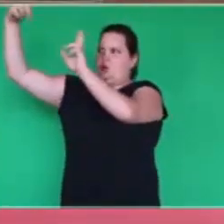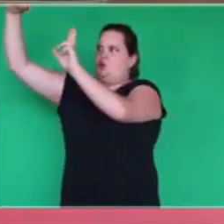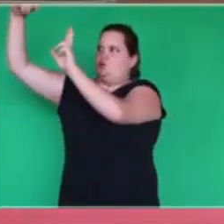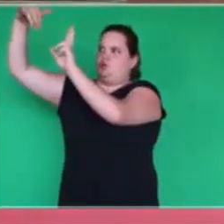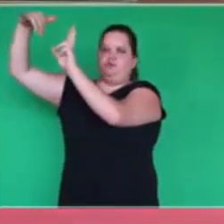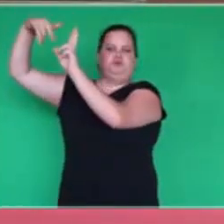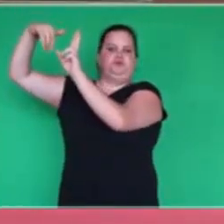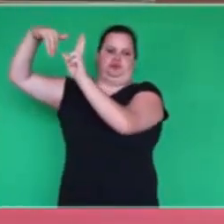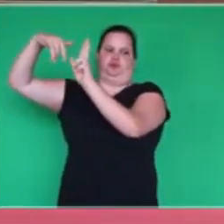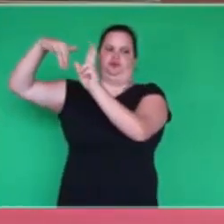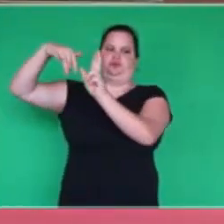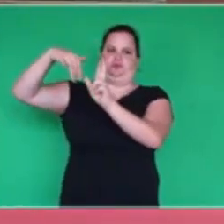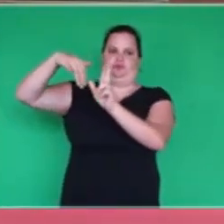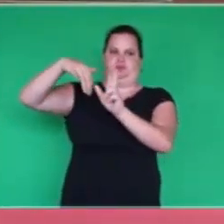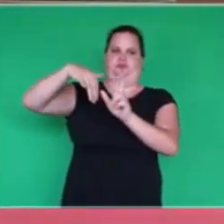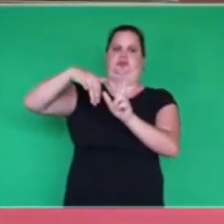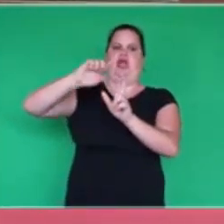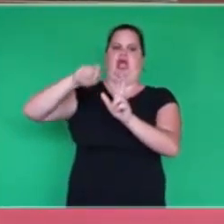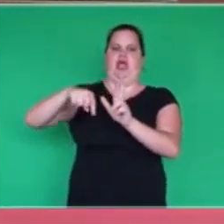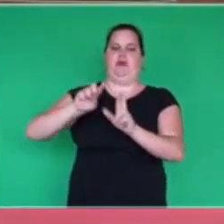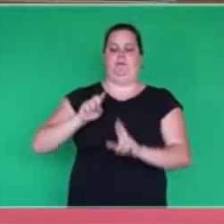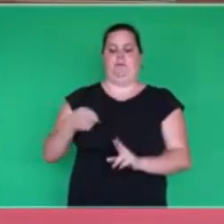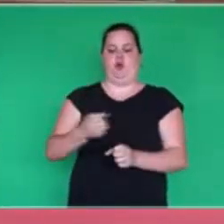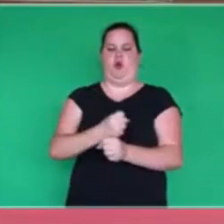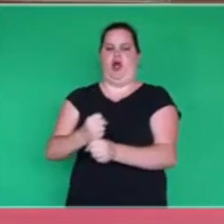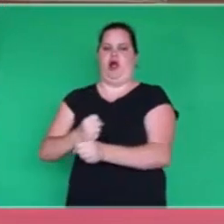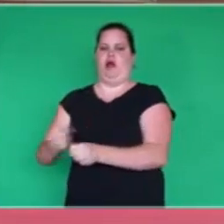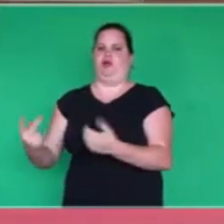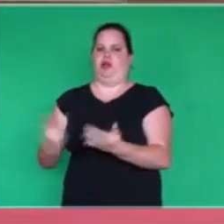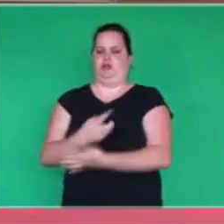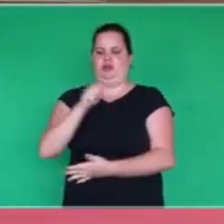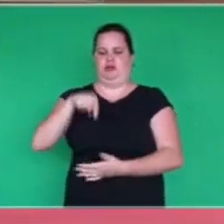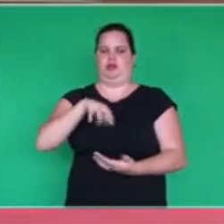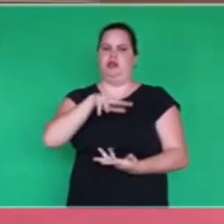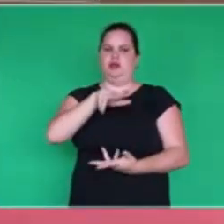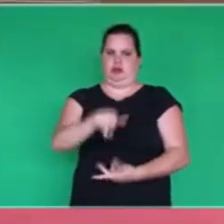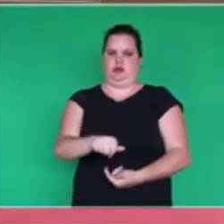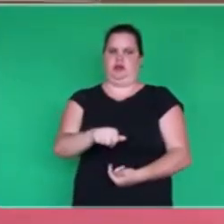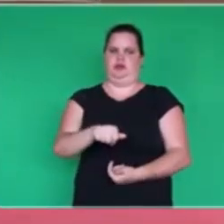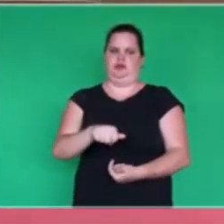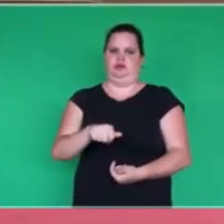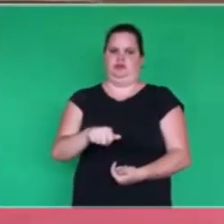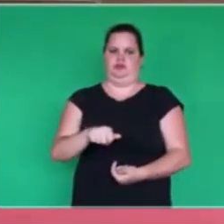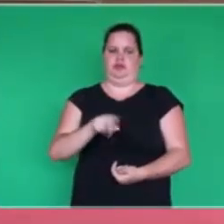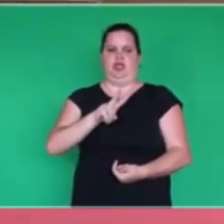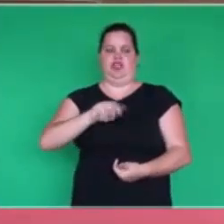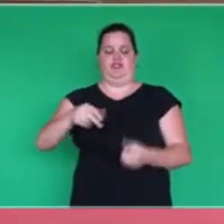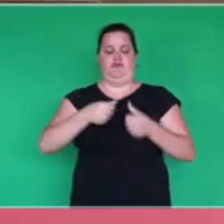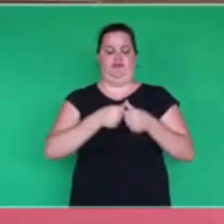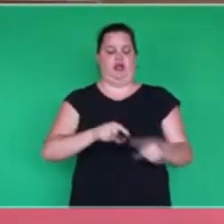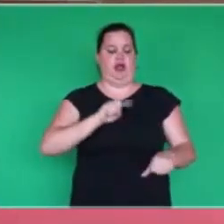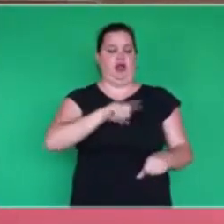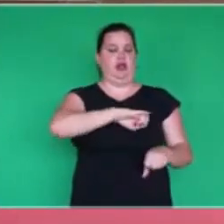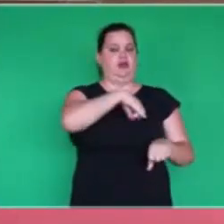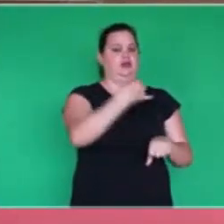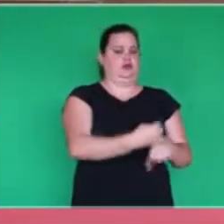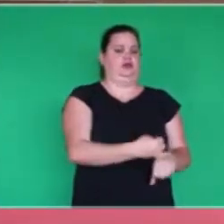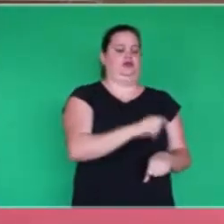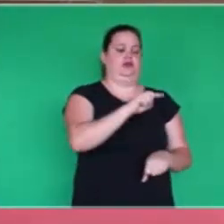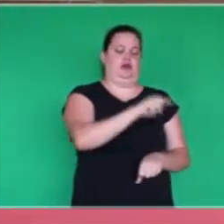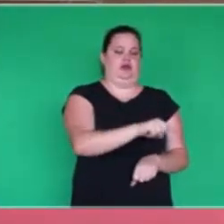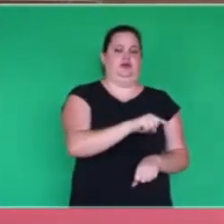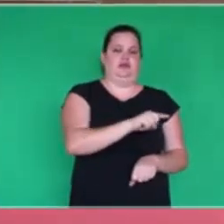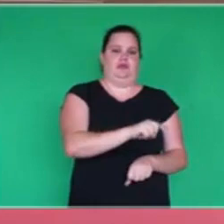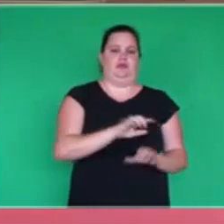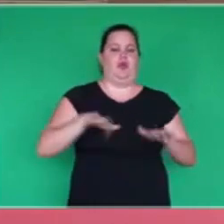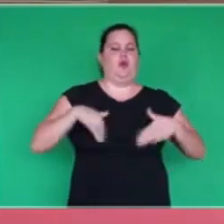throne in Jerusalem. That is what the world wants to do. The world will be in one agreement. One man